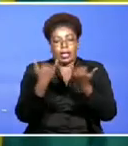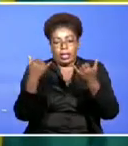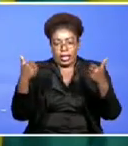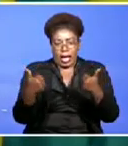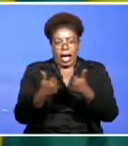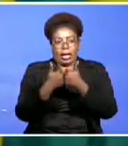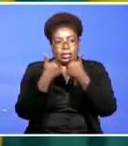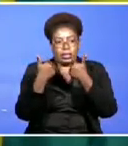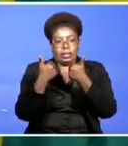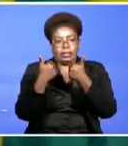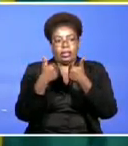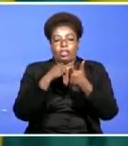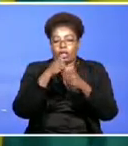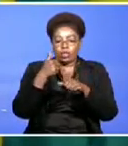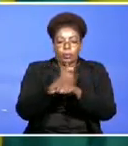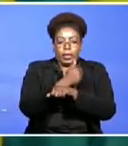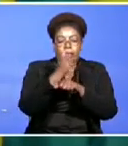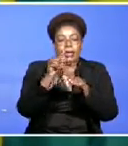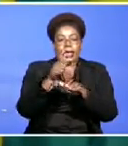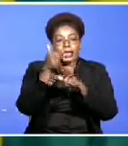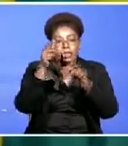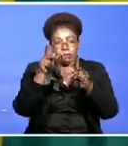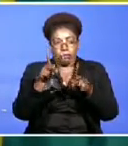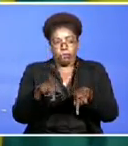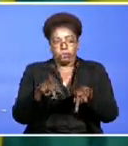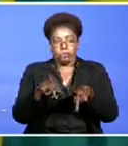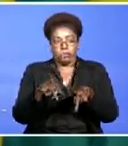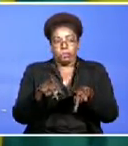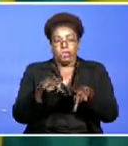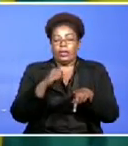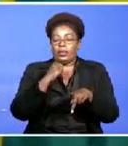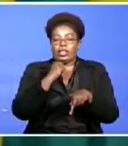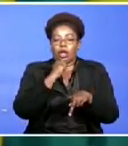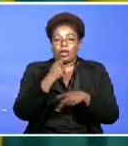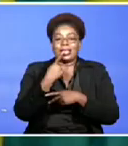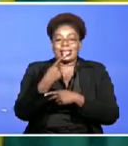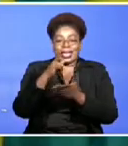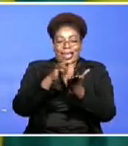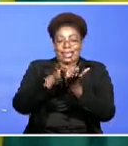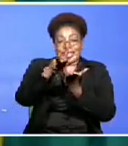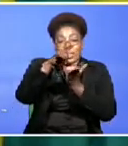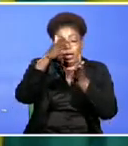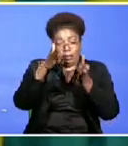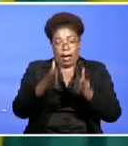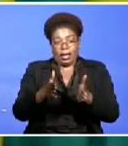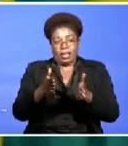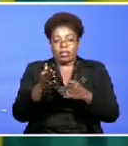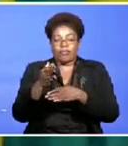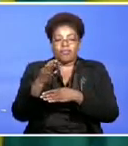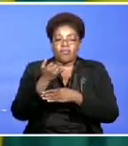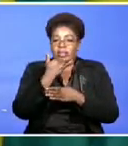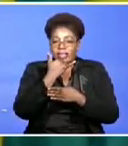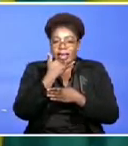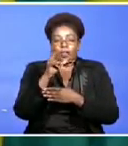investigation is not to blame anybody. We don't say it's pilot fault. We don't do that. We try to find out